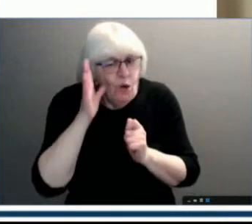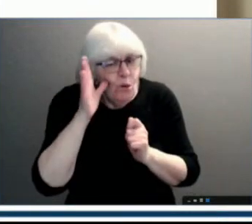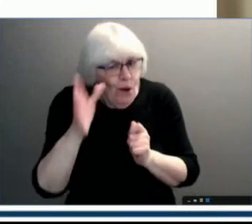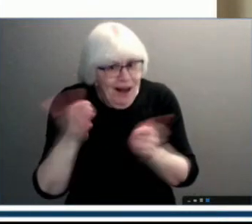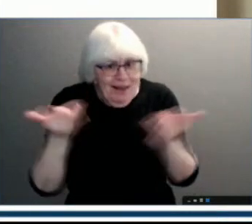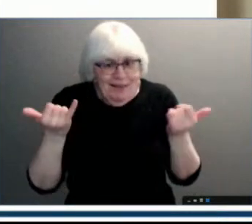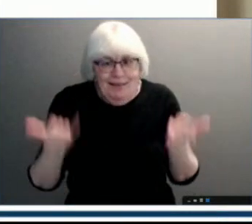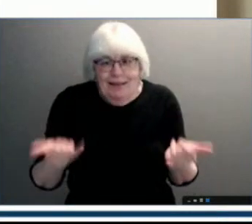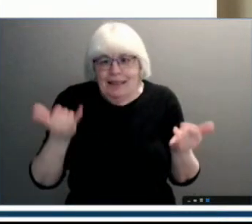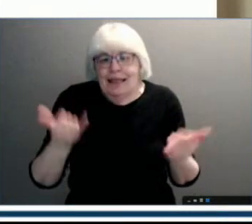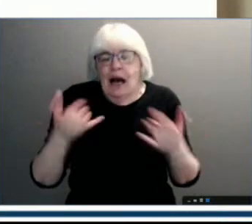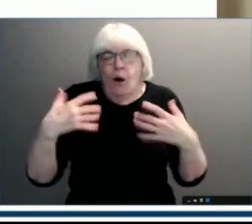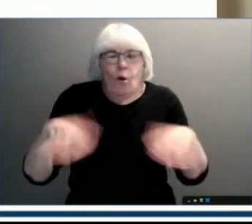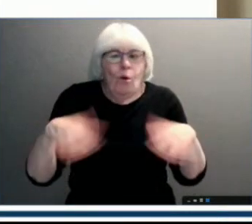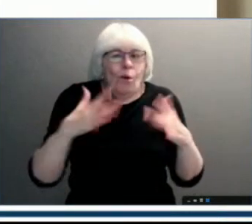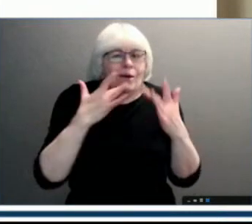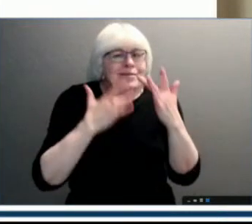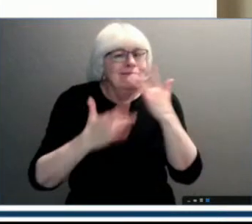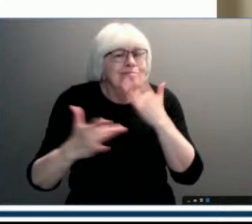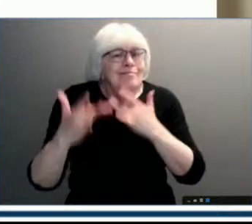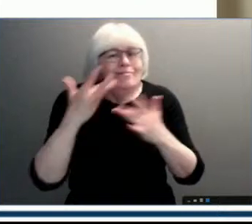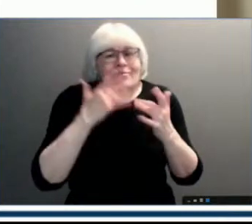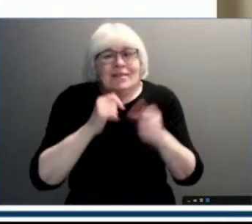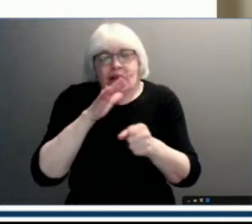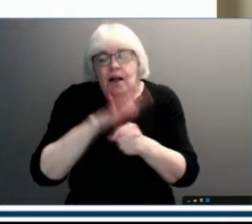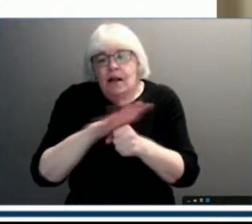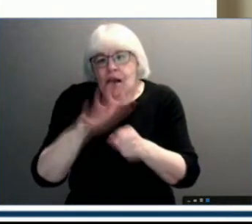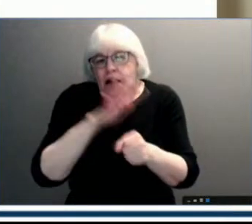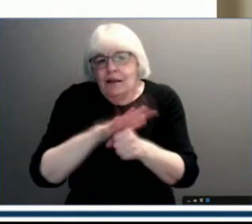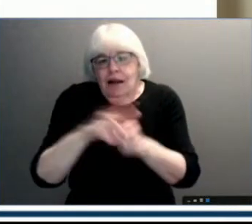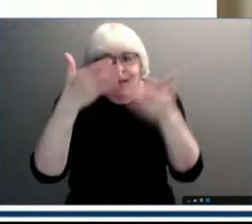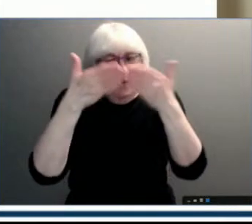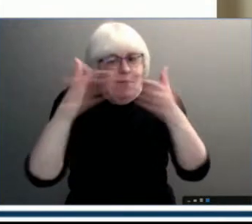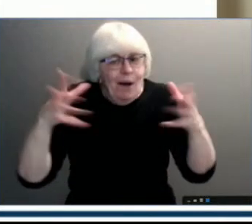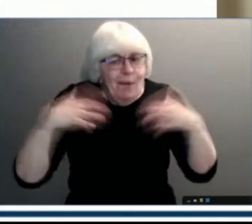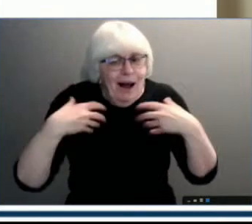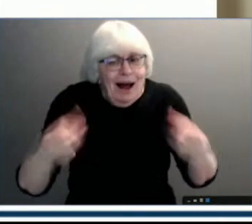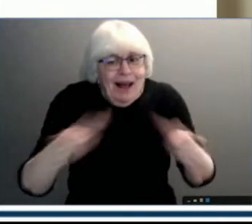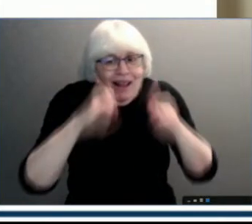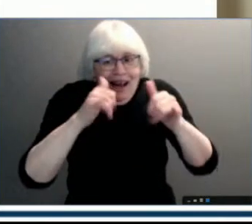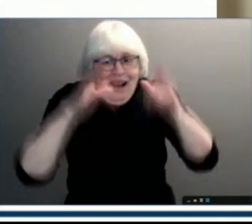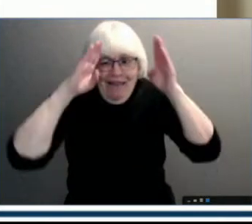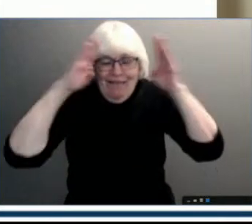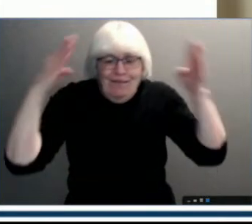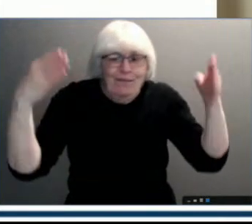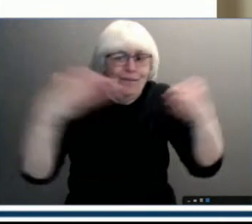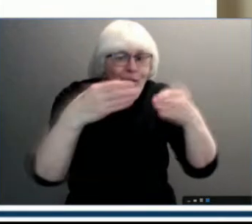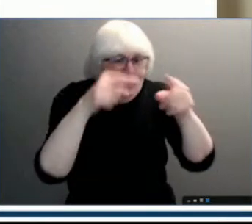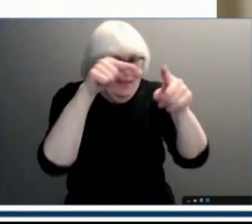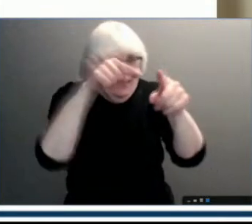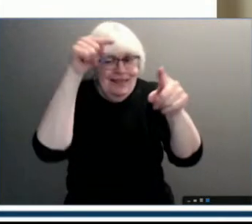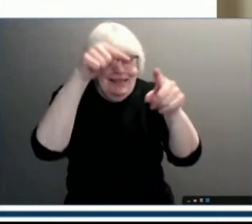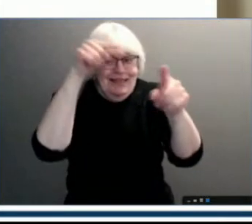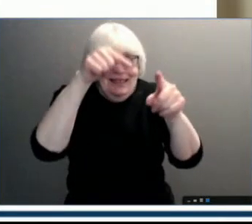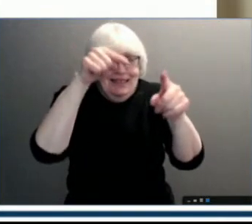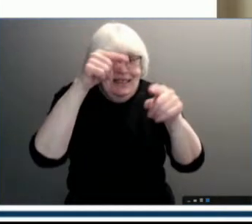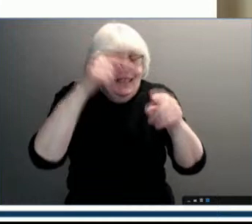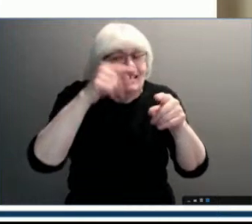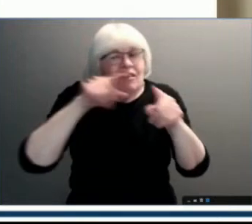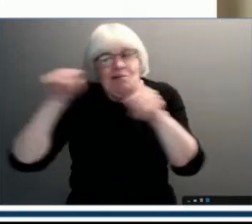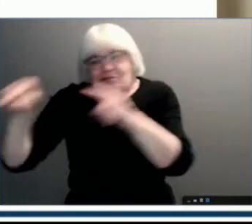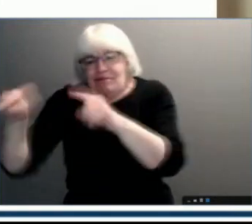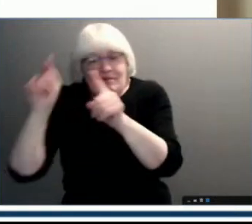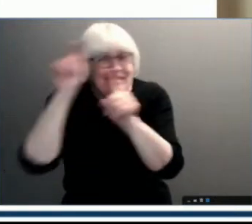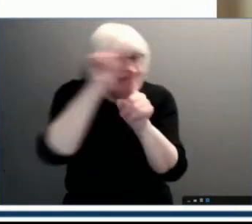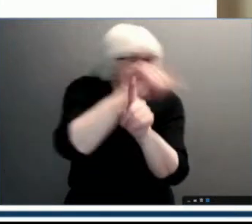public health team is trying to put those resources where they can really do the most work to keep people safe. Right now, a